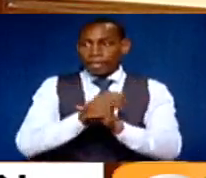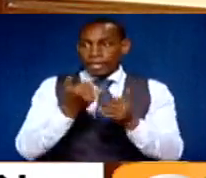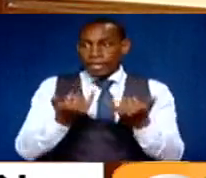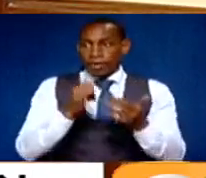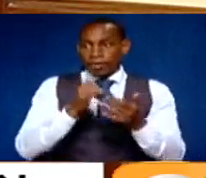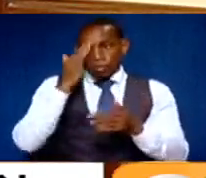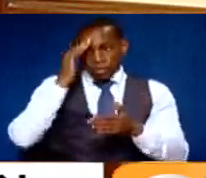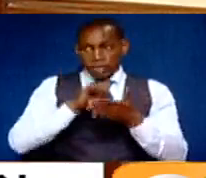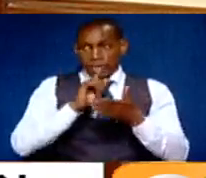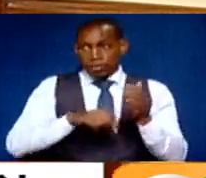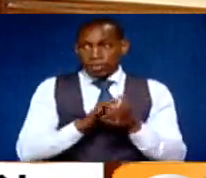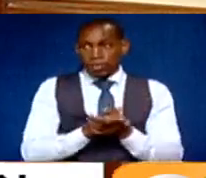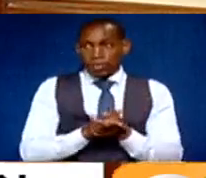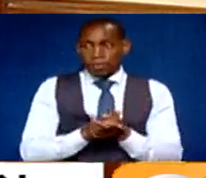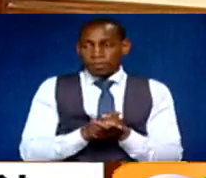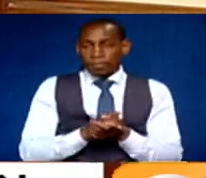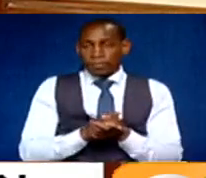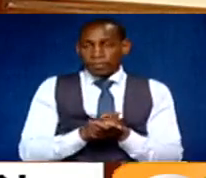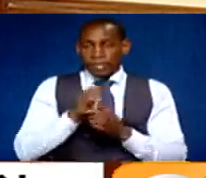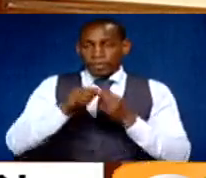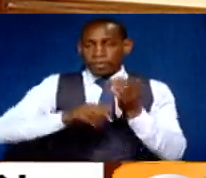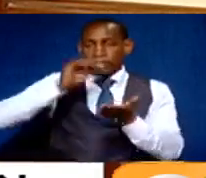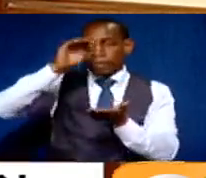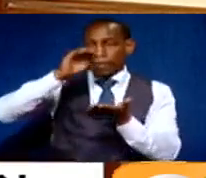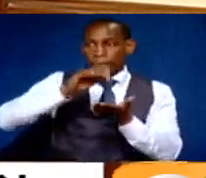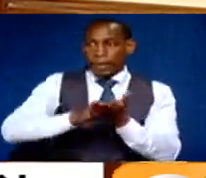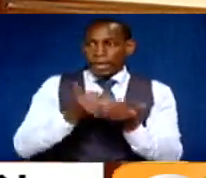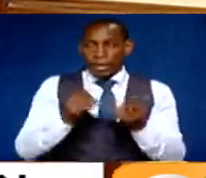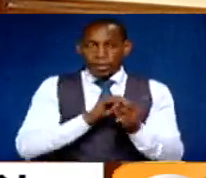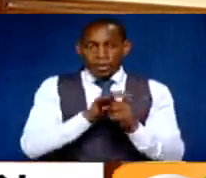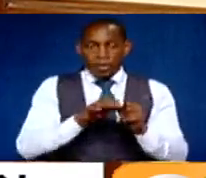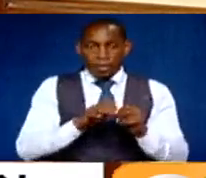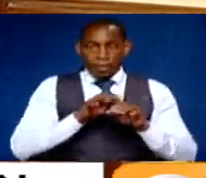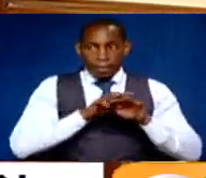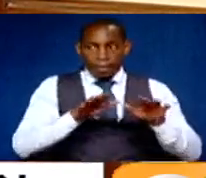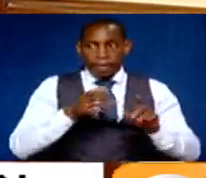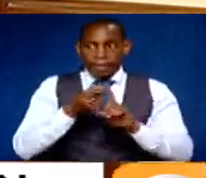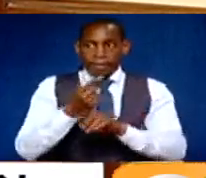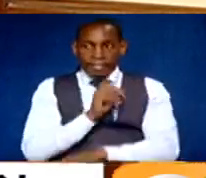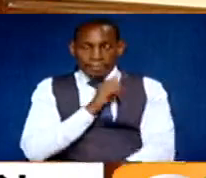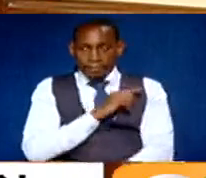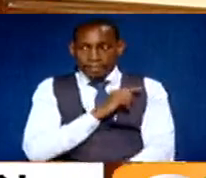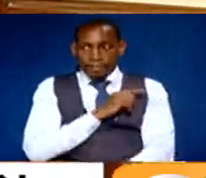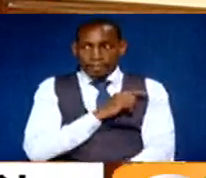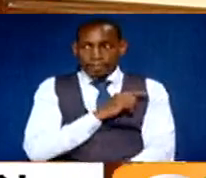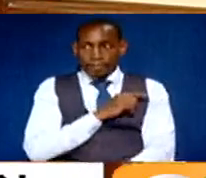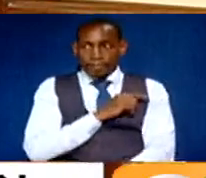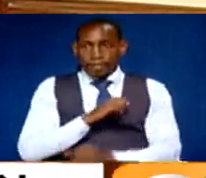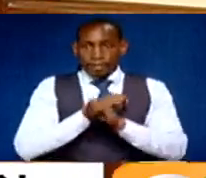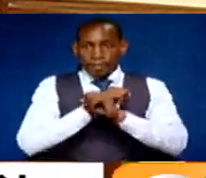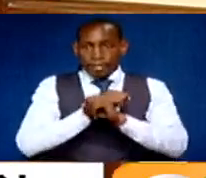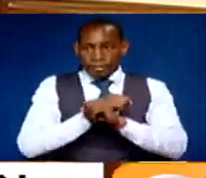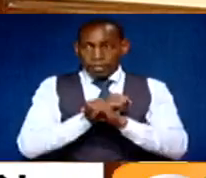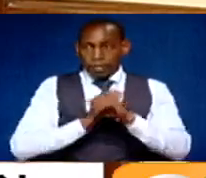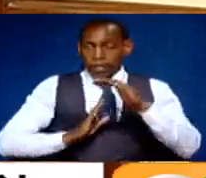it wanes or reduces over time. So that if you've just had COVID or you've just had a vaccine, your immunity levels will be at the